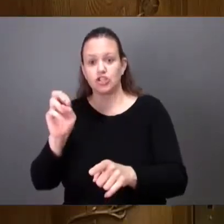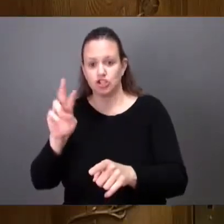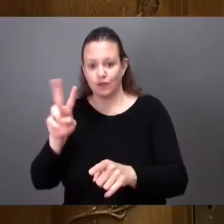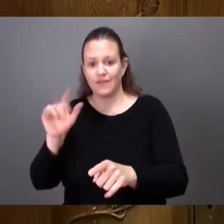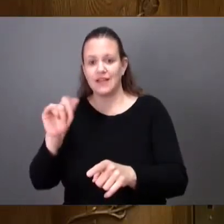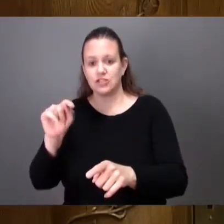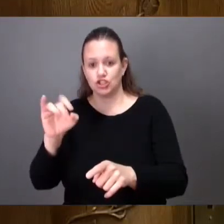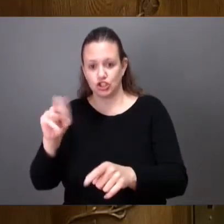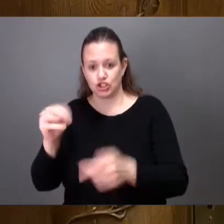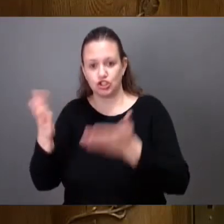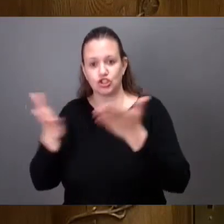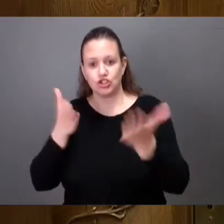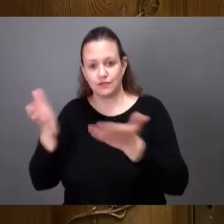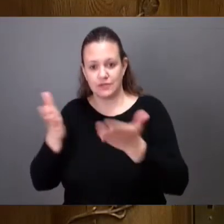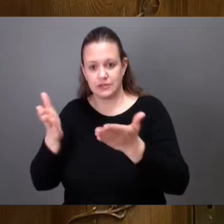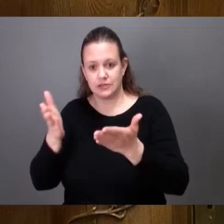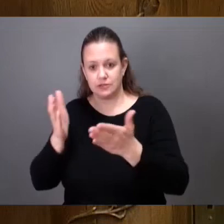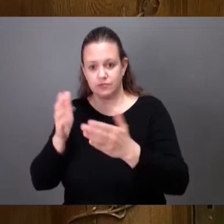Minister.